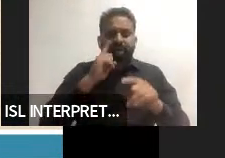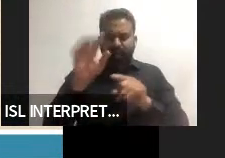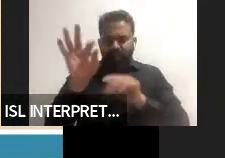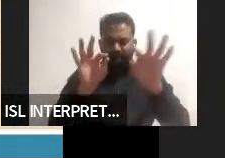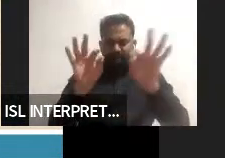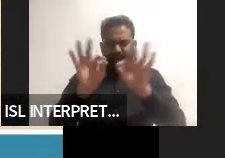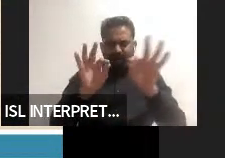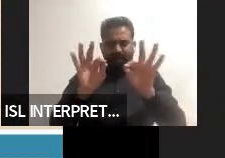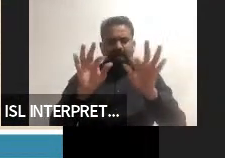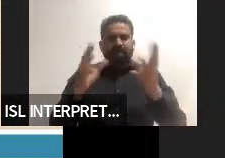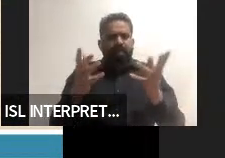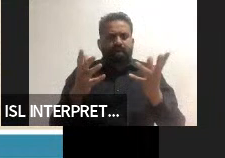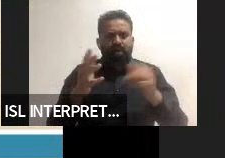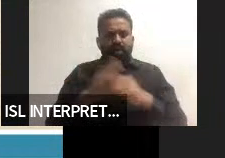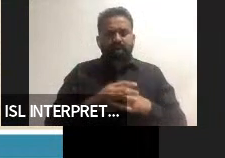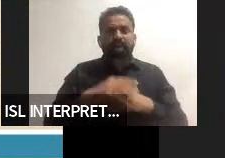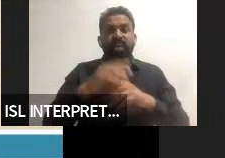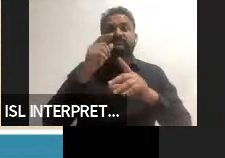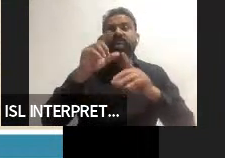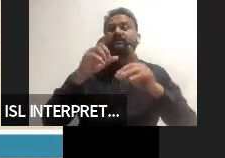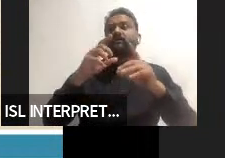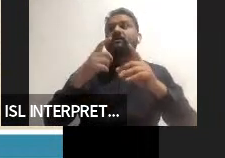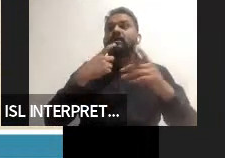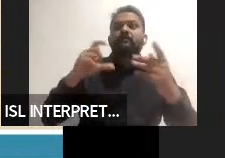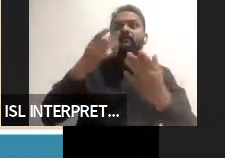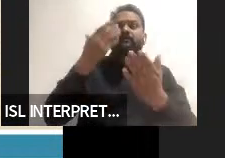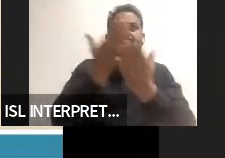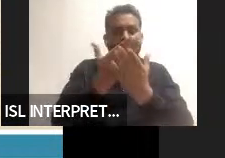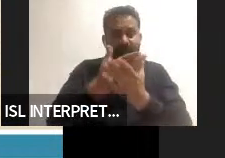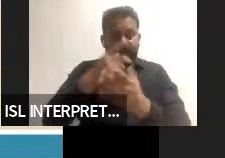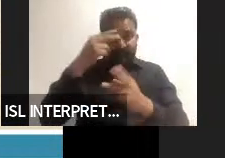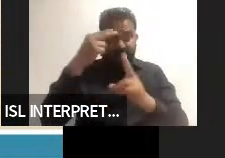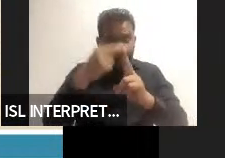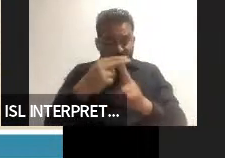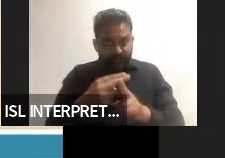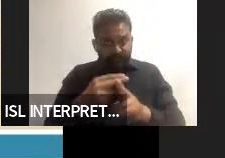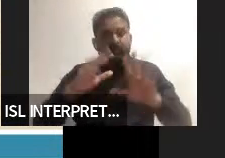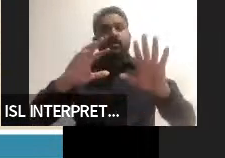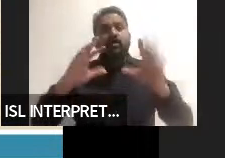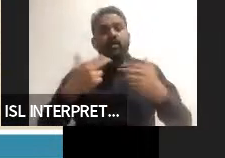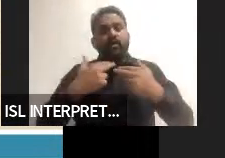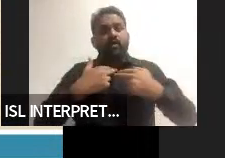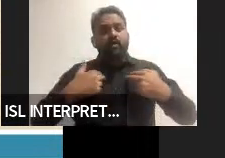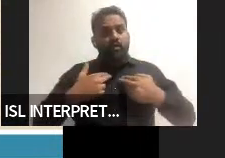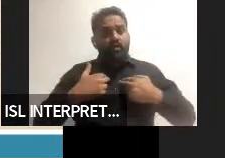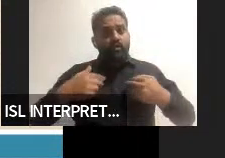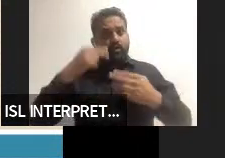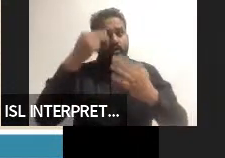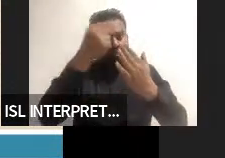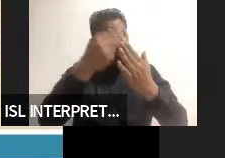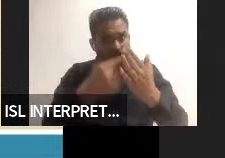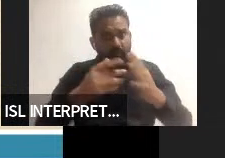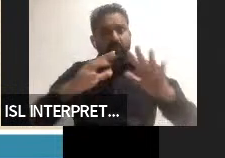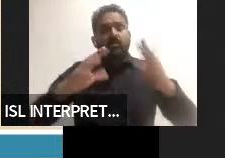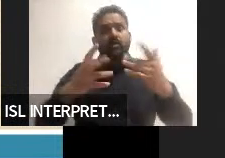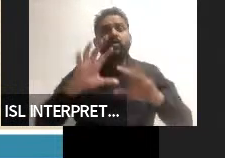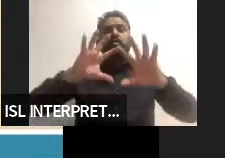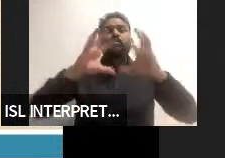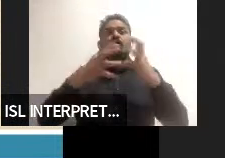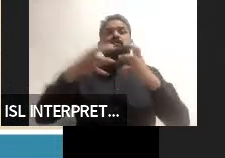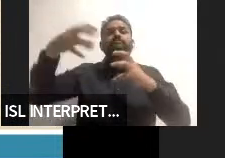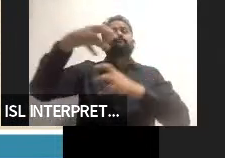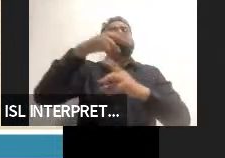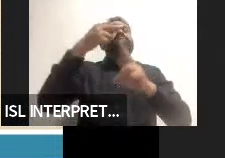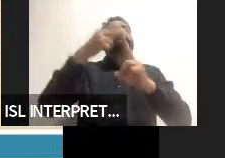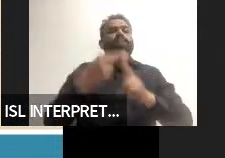either by name of the case, or by name of the court, or by name of the country. But of course, by name of